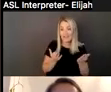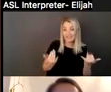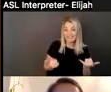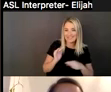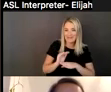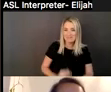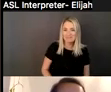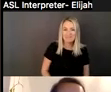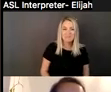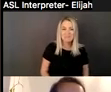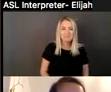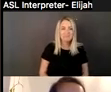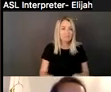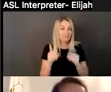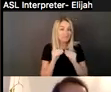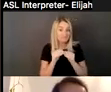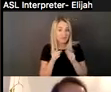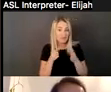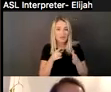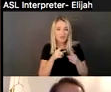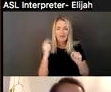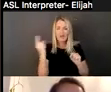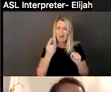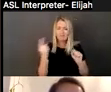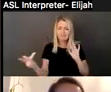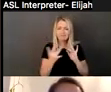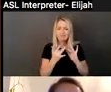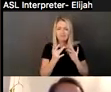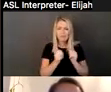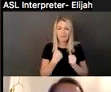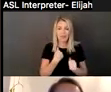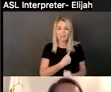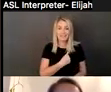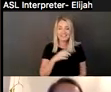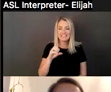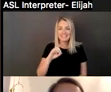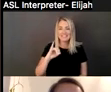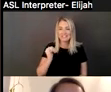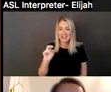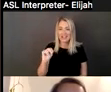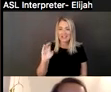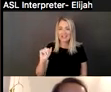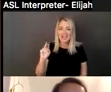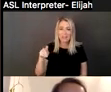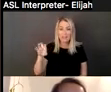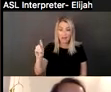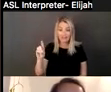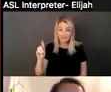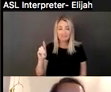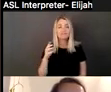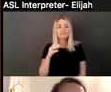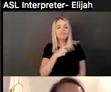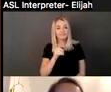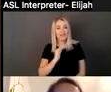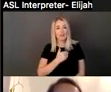And then one more way that you can always stay connected with the DJN Care Pod and what we're up to is by connecting with our